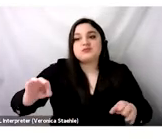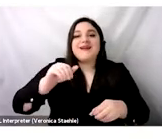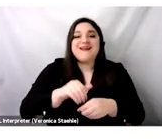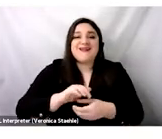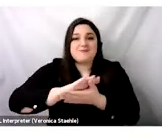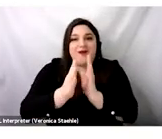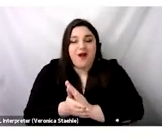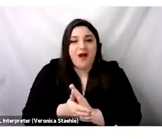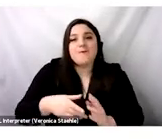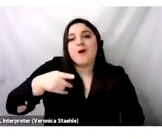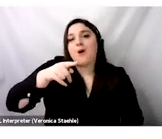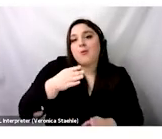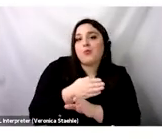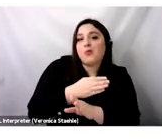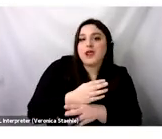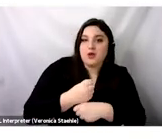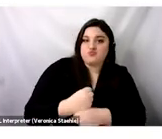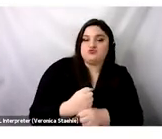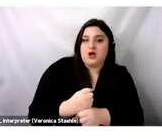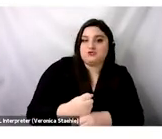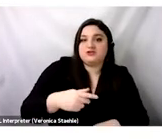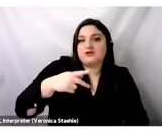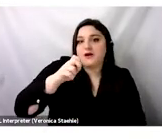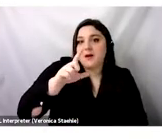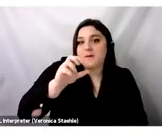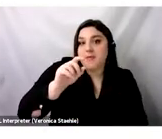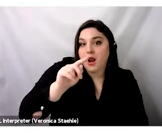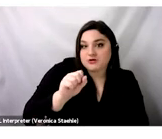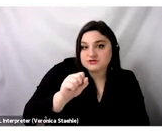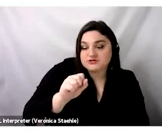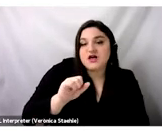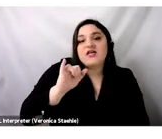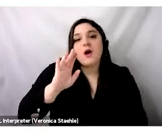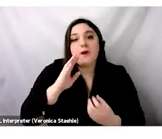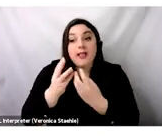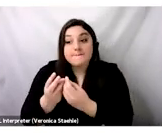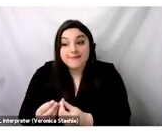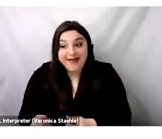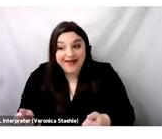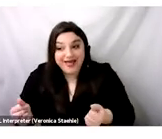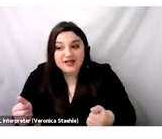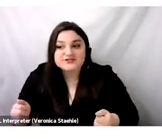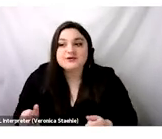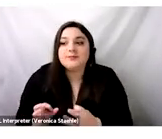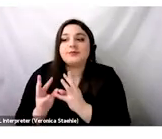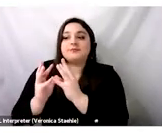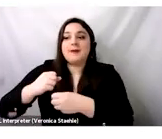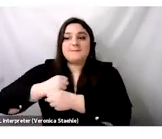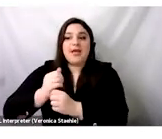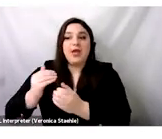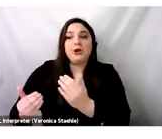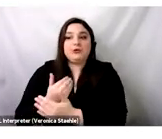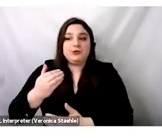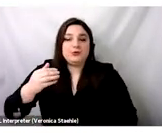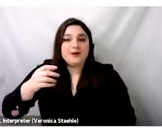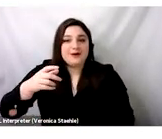pellets that then get melted down into the macroplastics. So we have oil well, oil tanker, goes to the refinery, plastics plant,